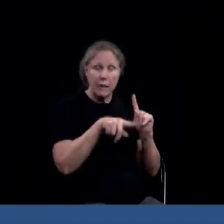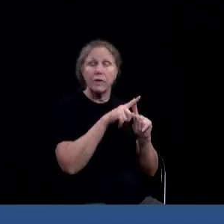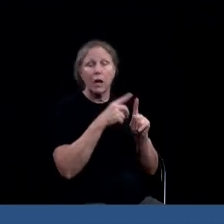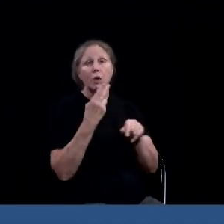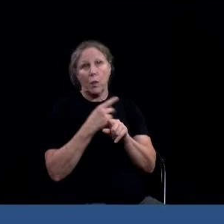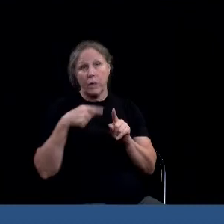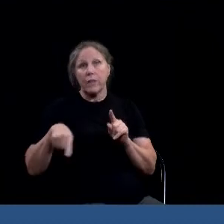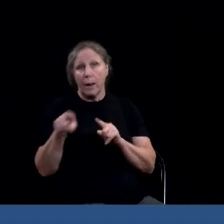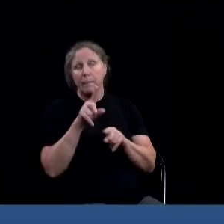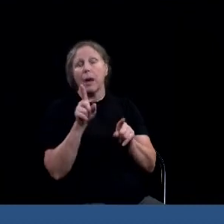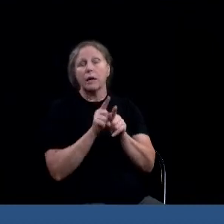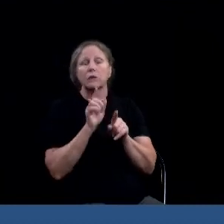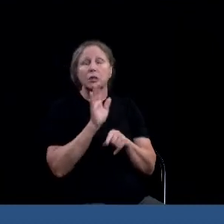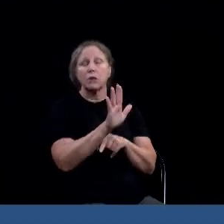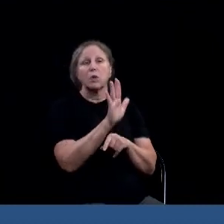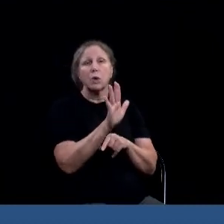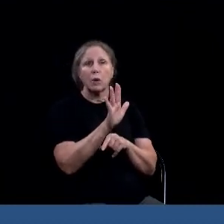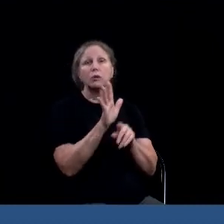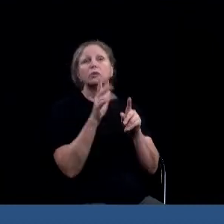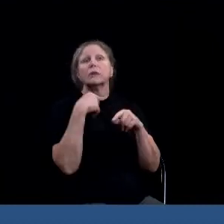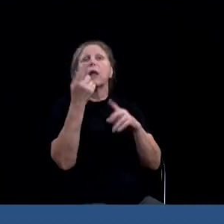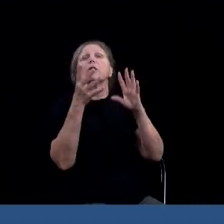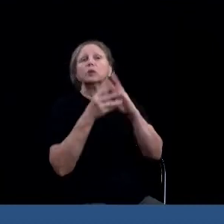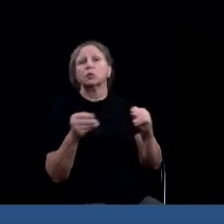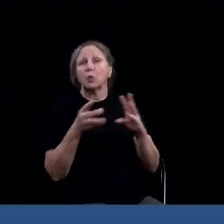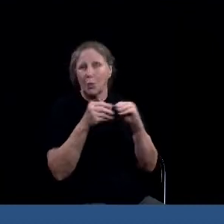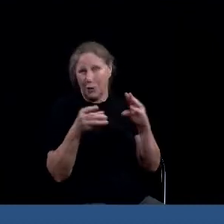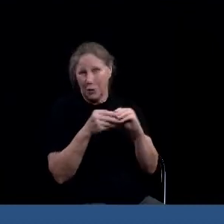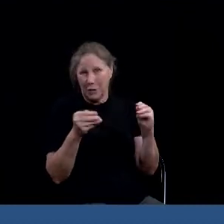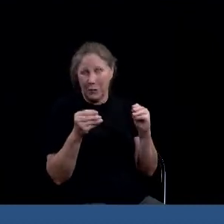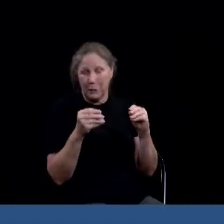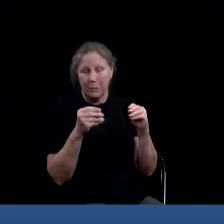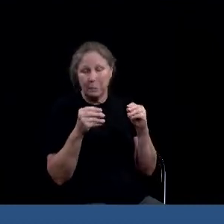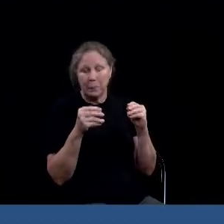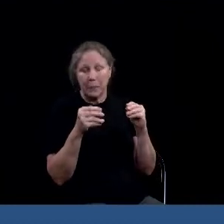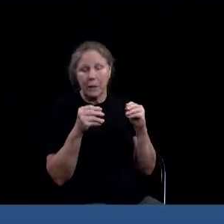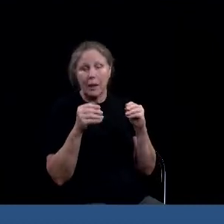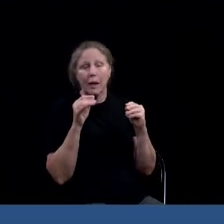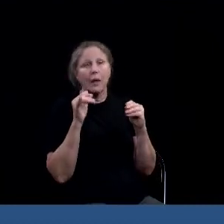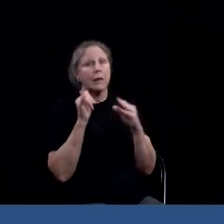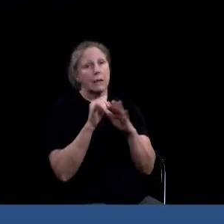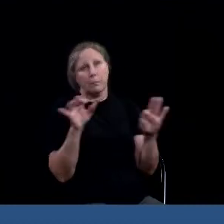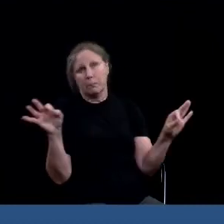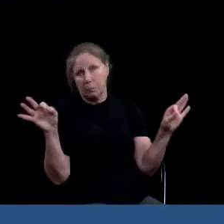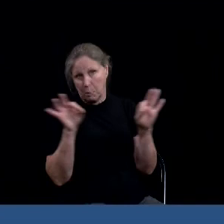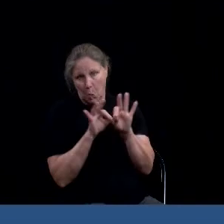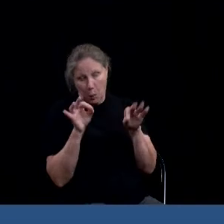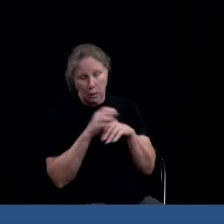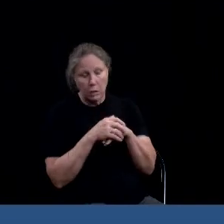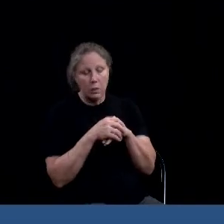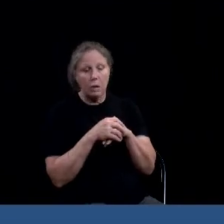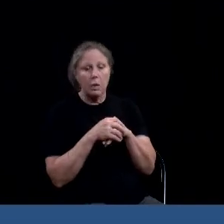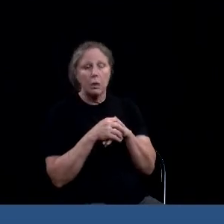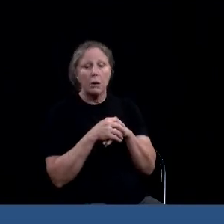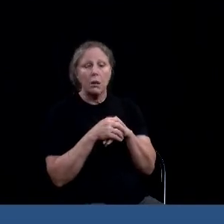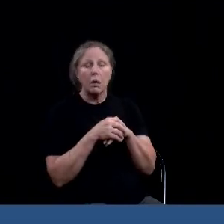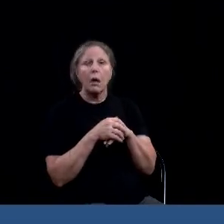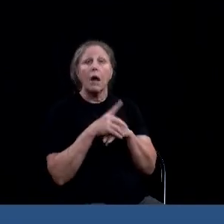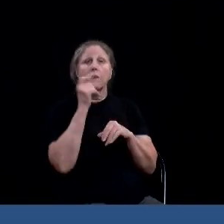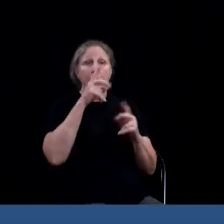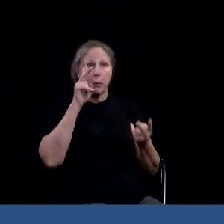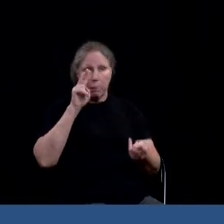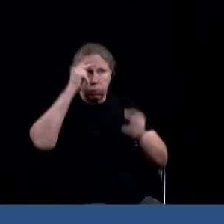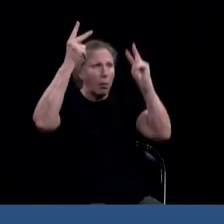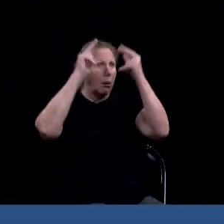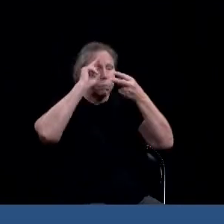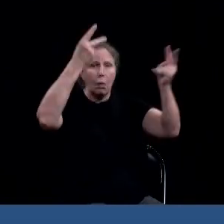storytellers. It is imperative that in order to thwart misinformation and the bad rumor